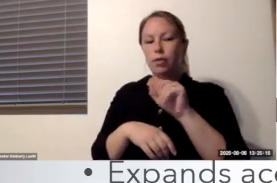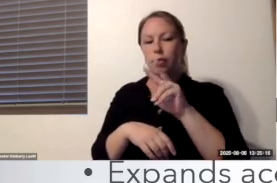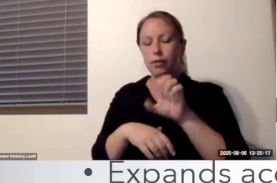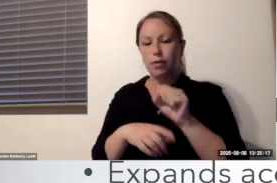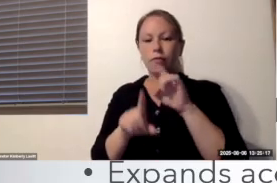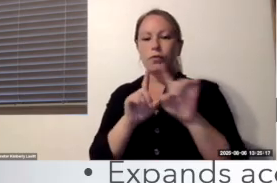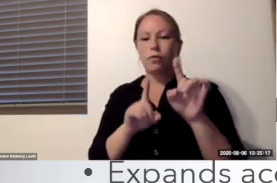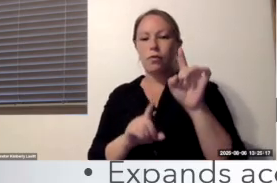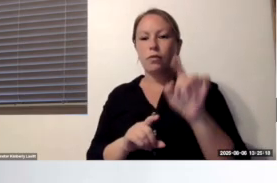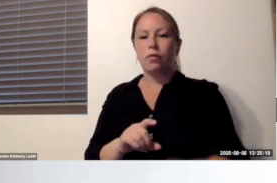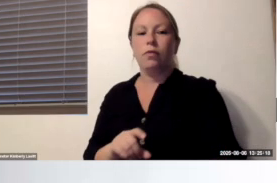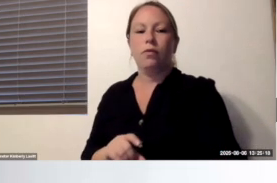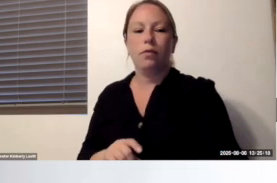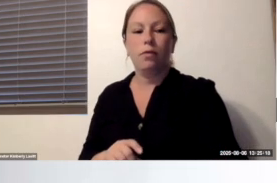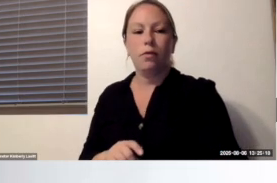Next slide, please.